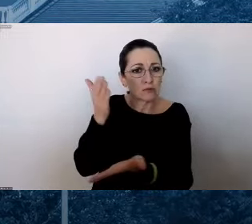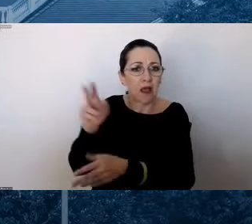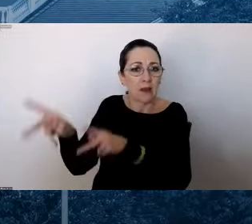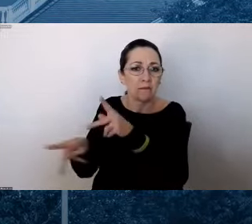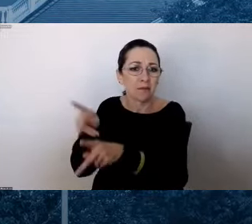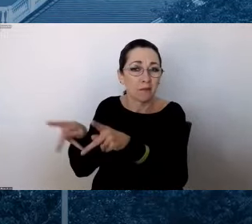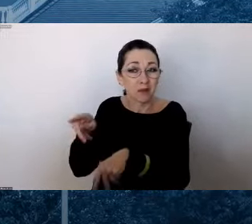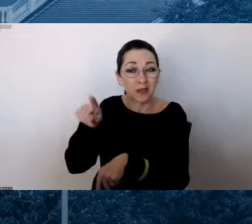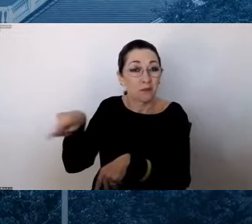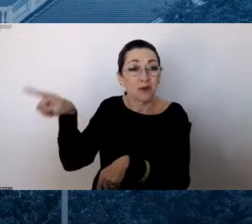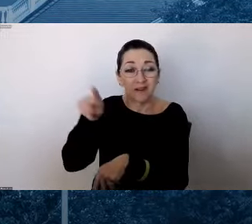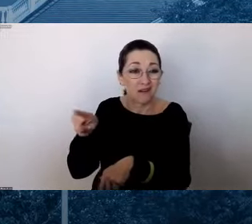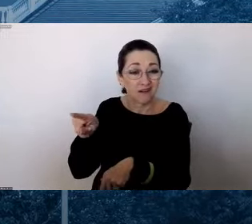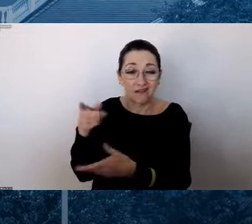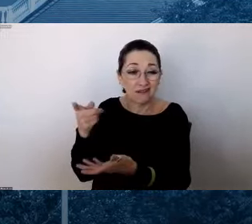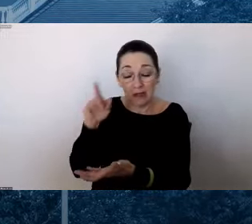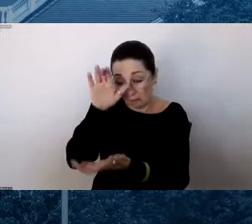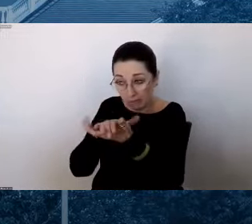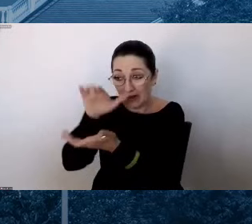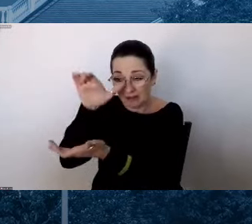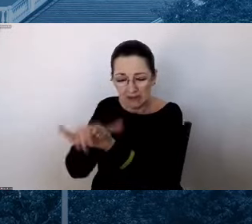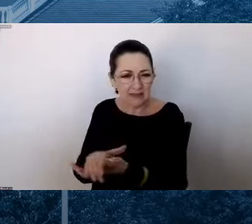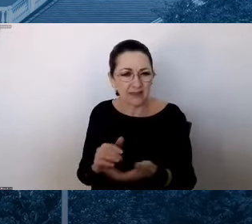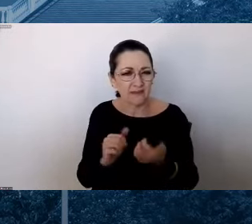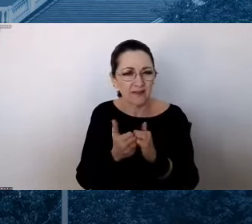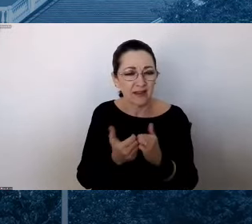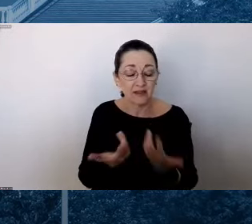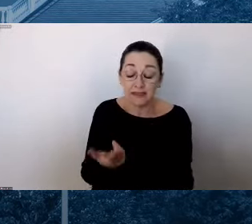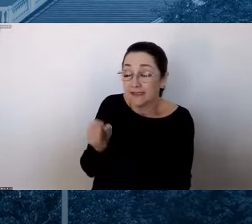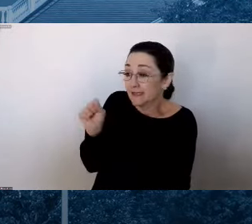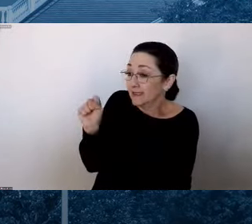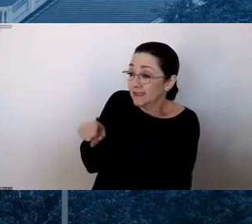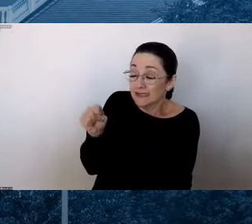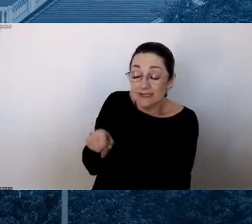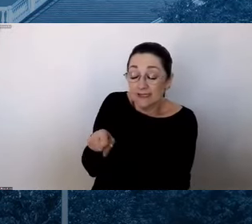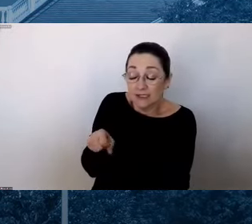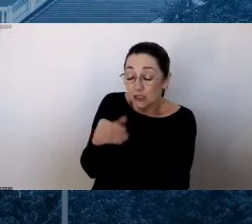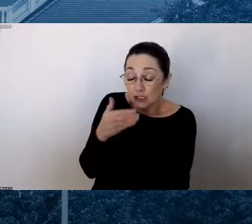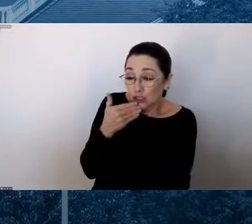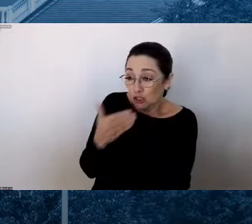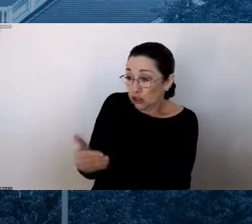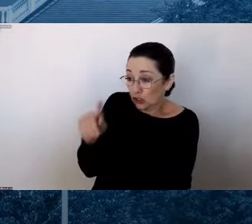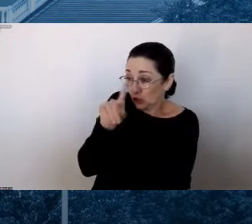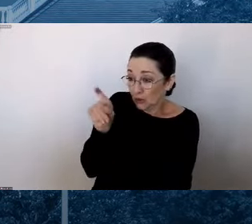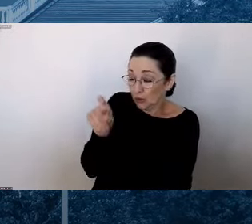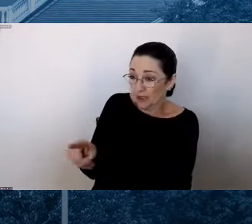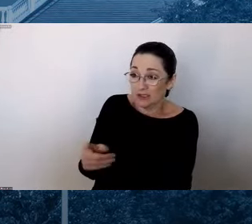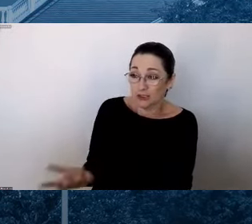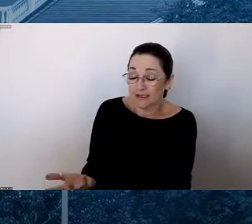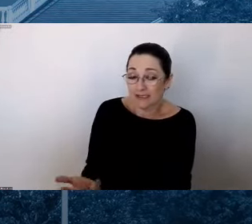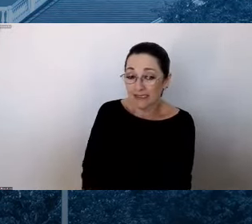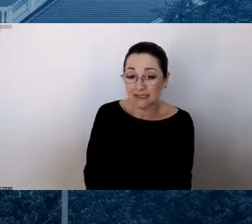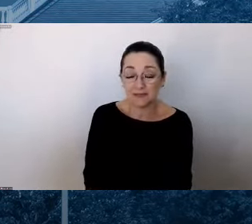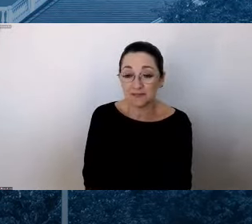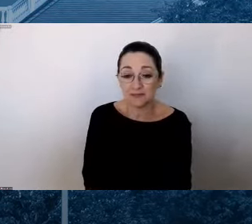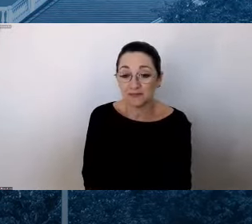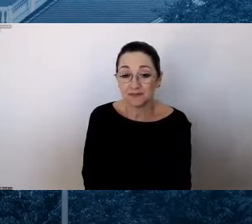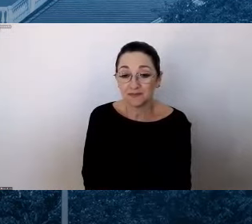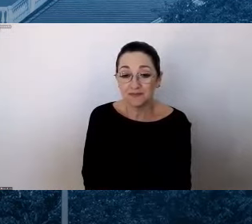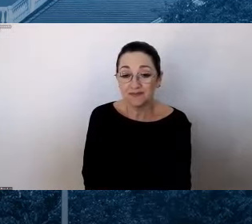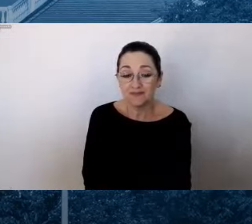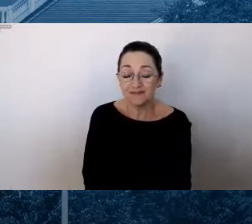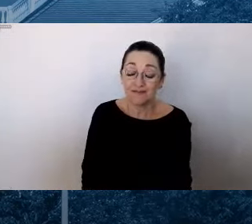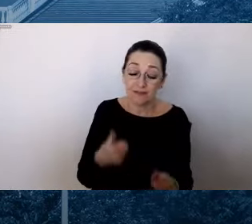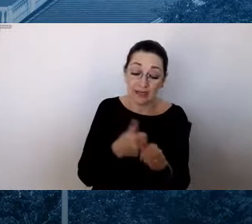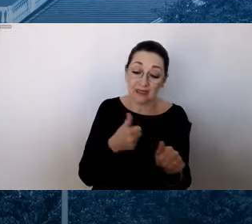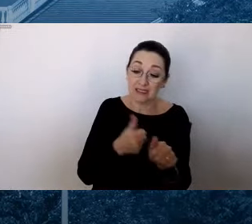Yeah, and I think to your first point, it's a really good question. The